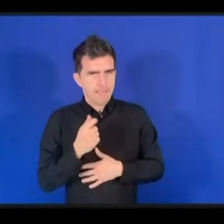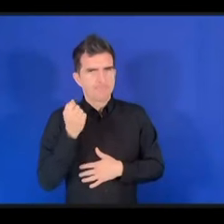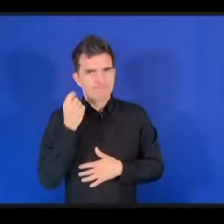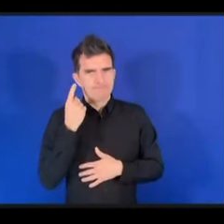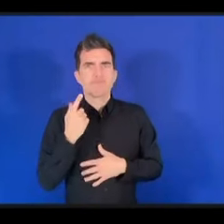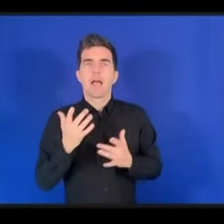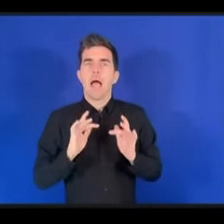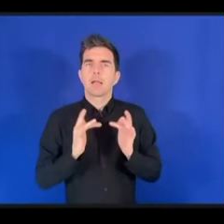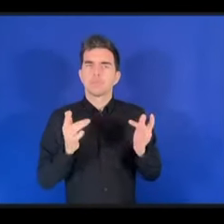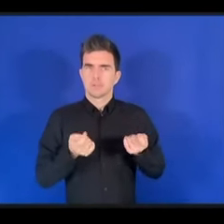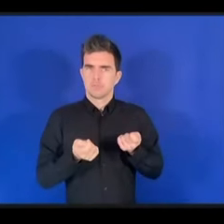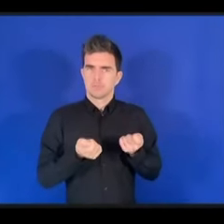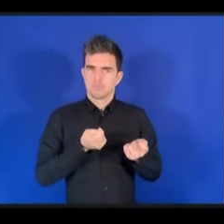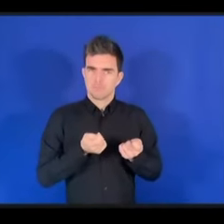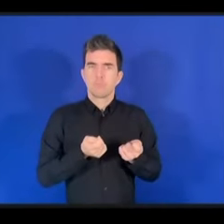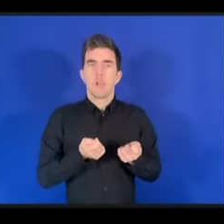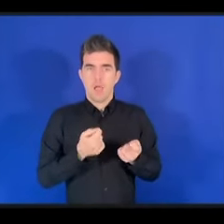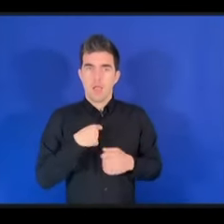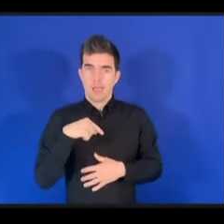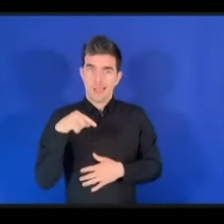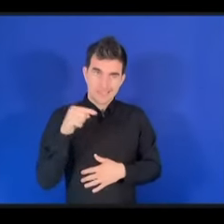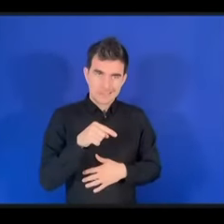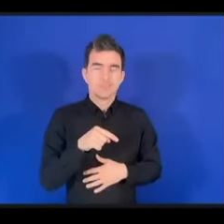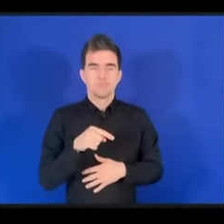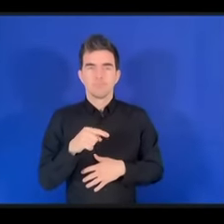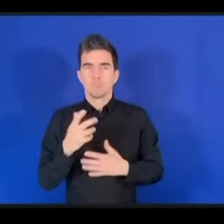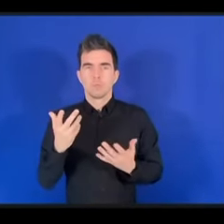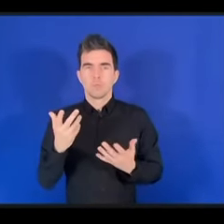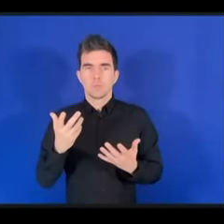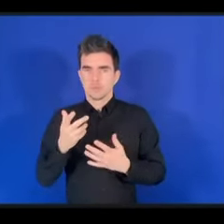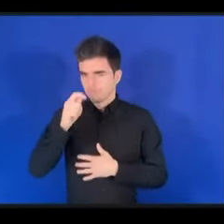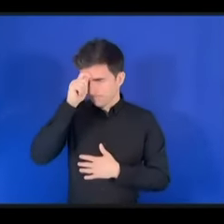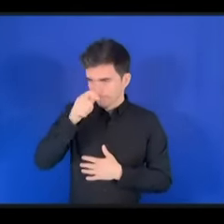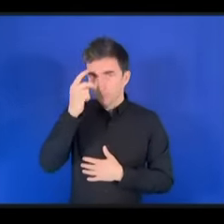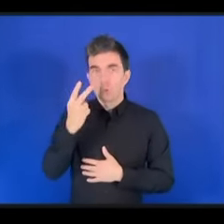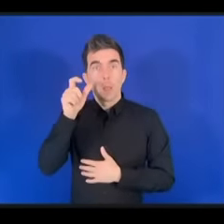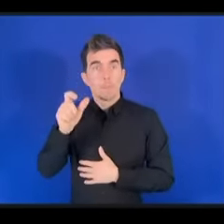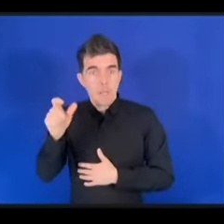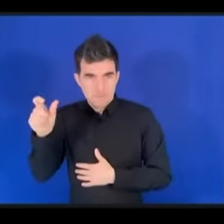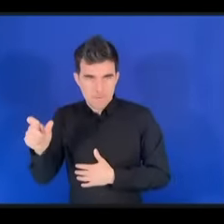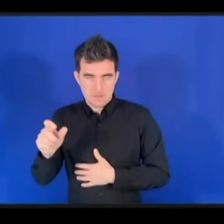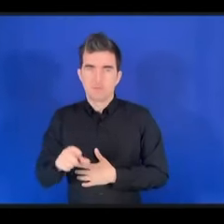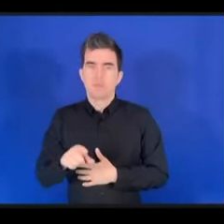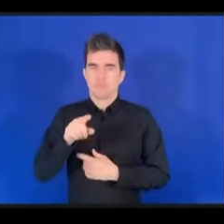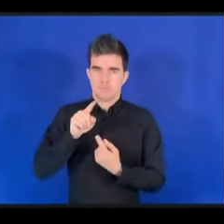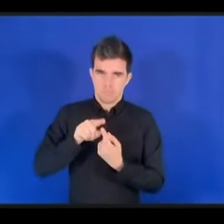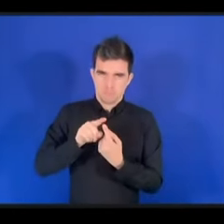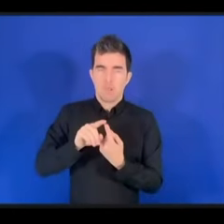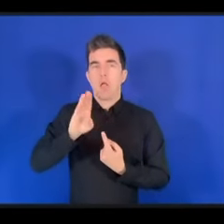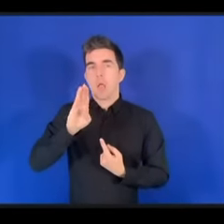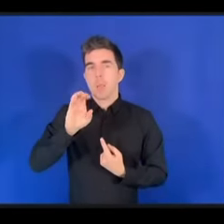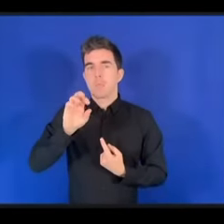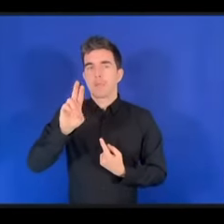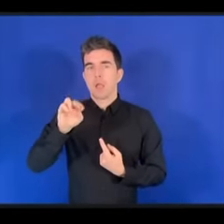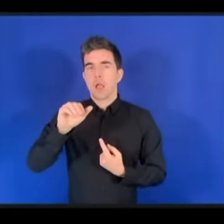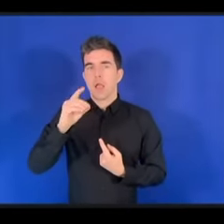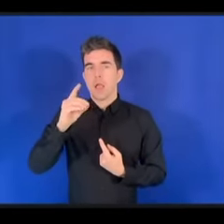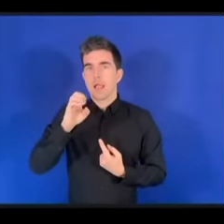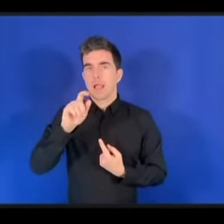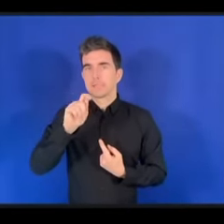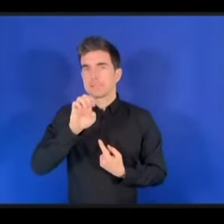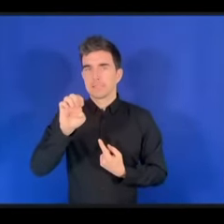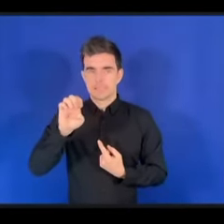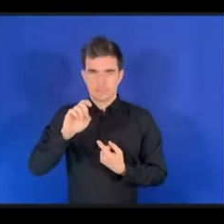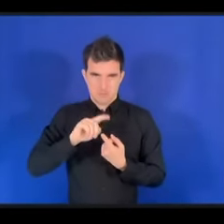Lewis, who is now the Secretary General of the Commonwealth Telecoms Organization, the CTO. We honored her